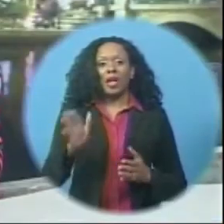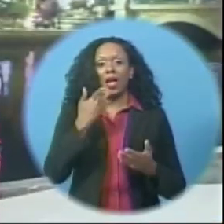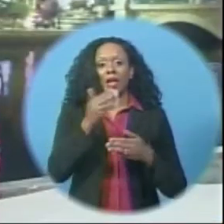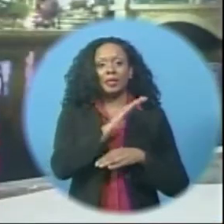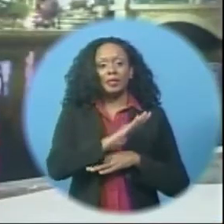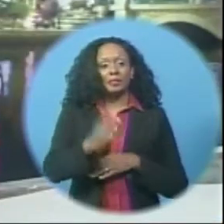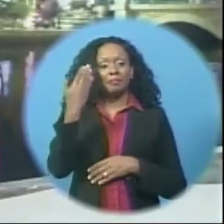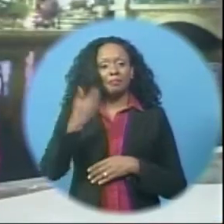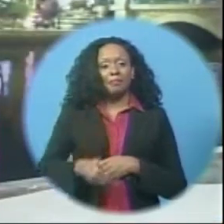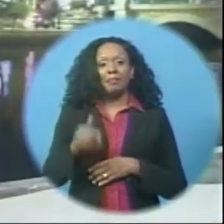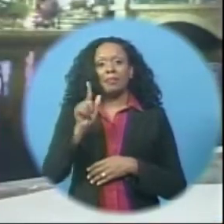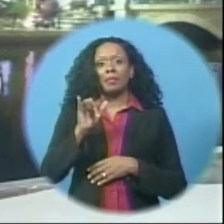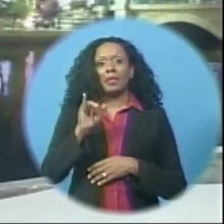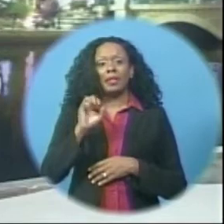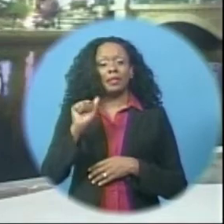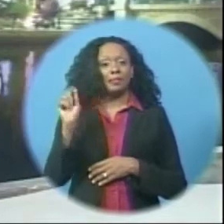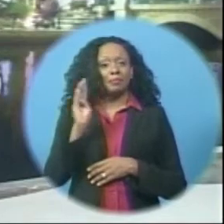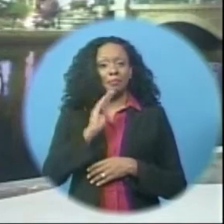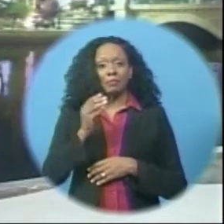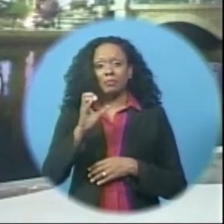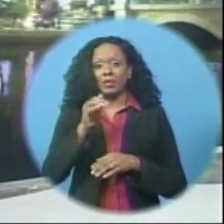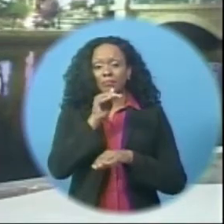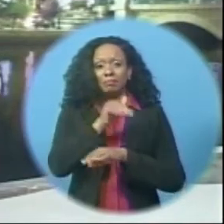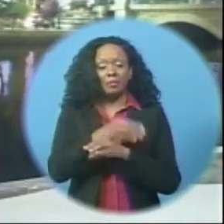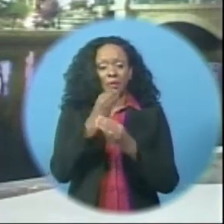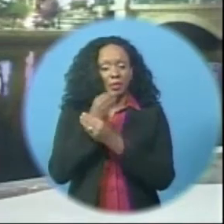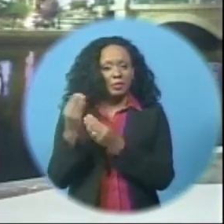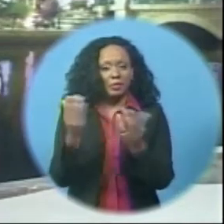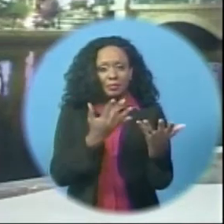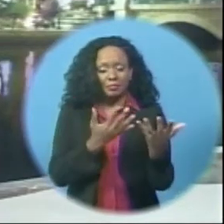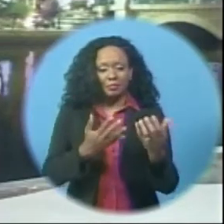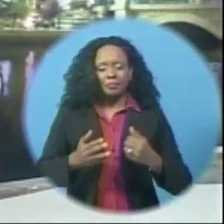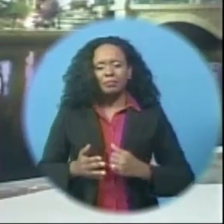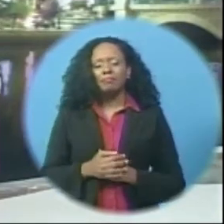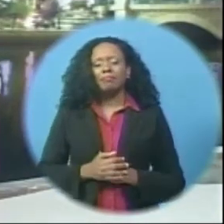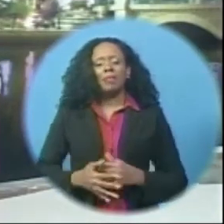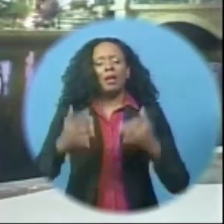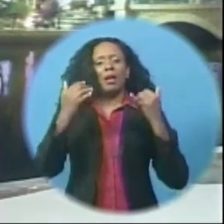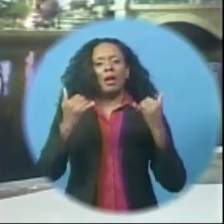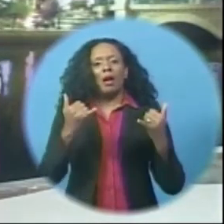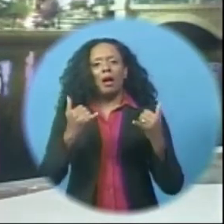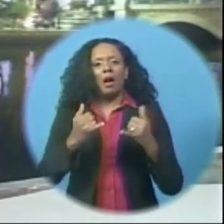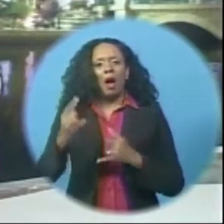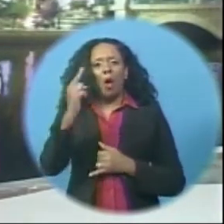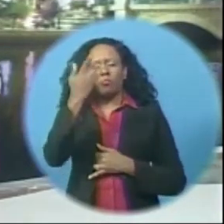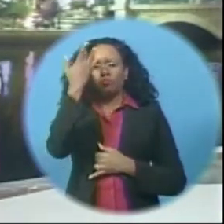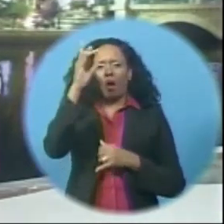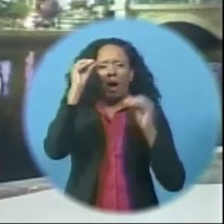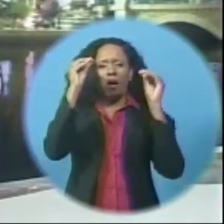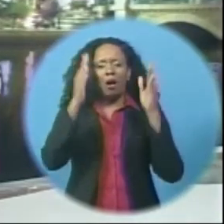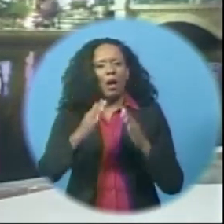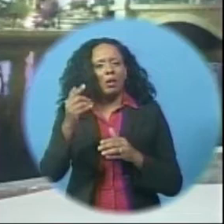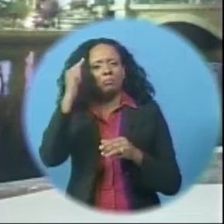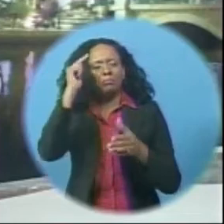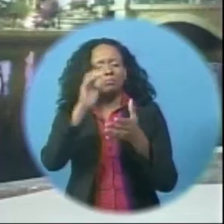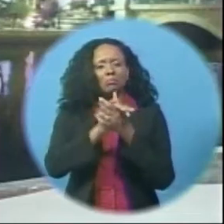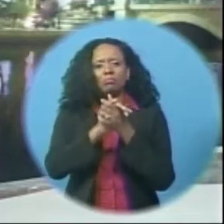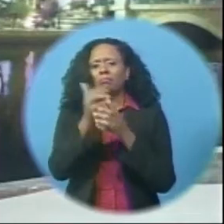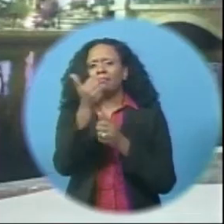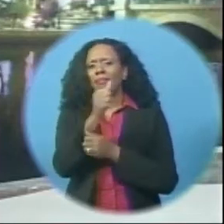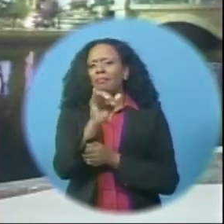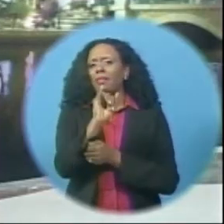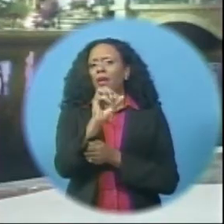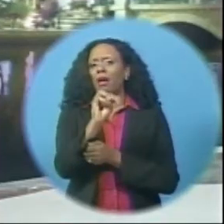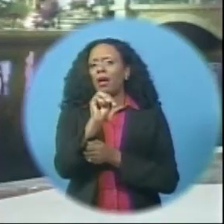Very good evening to you. I'm Lisa Broom with the CBC Evening News. In our top story tonight, one academic believes any